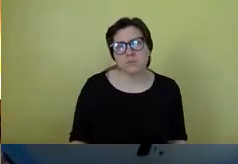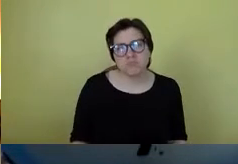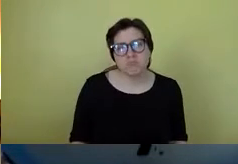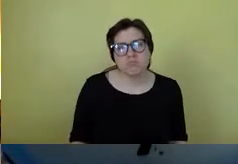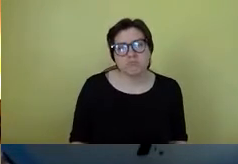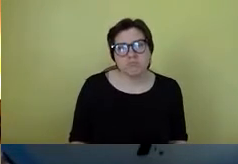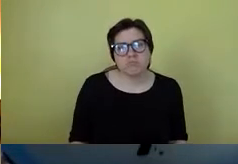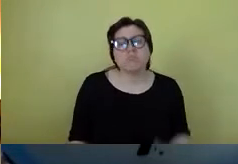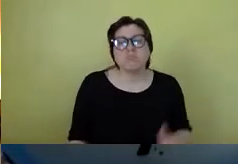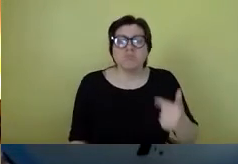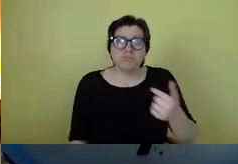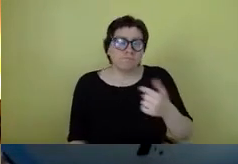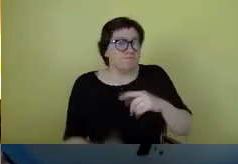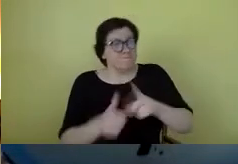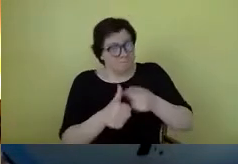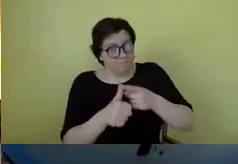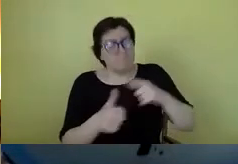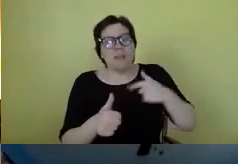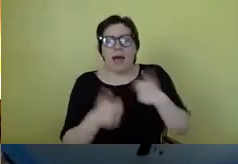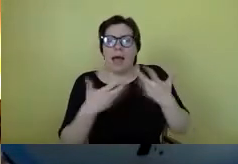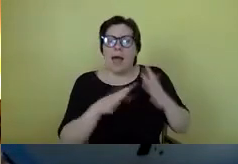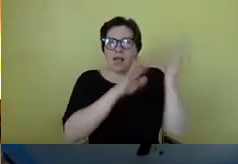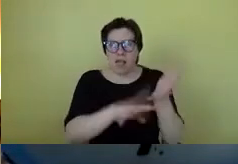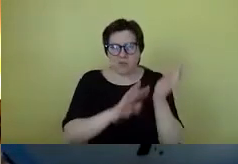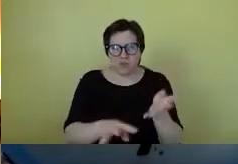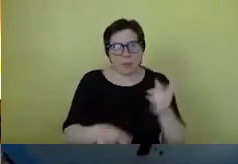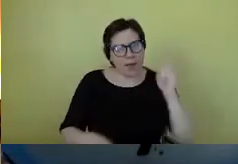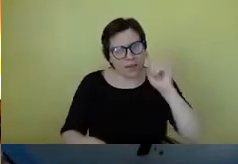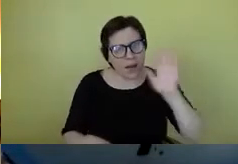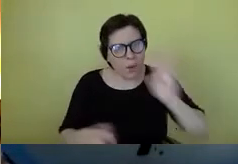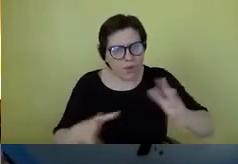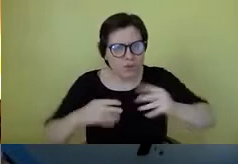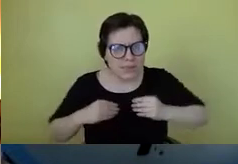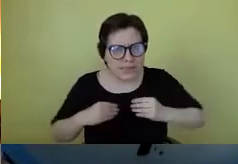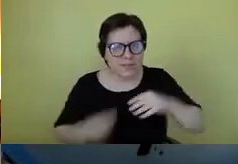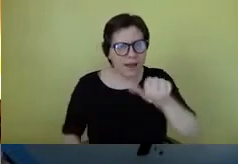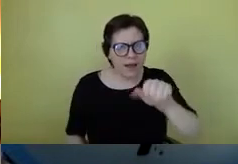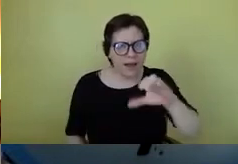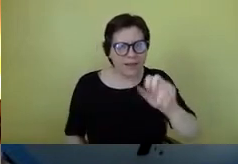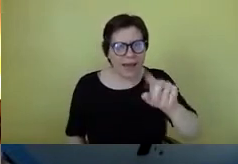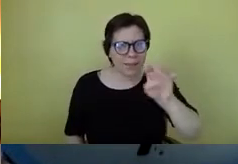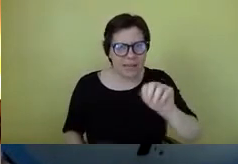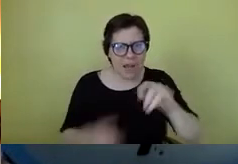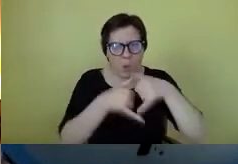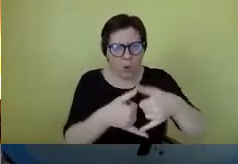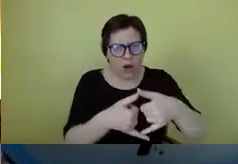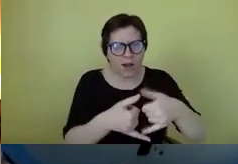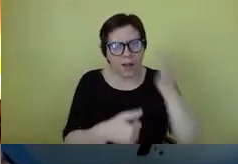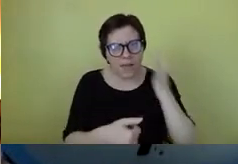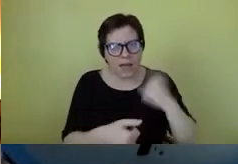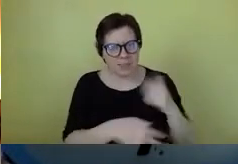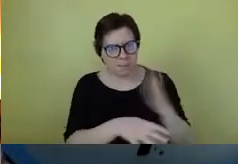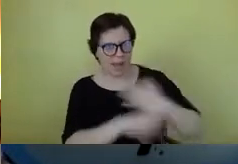celebrate, you know, I've been on live stream. I think I may be up for an Academy Award for some of my live stream.